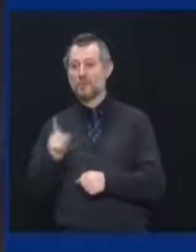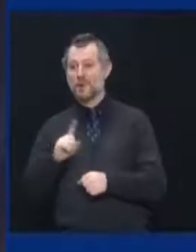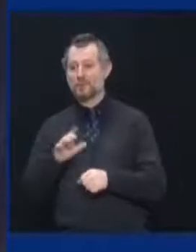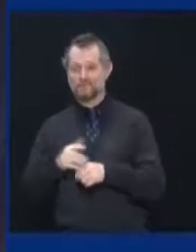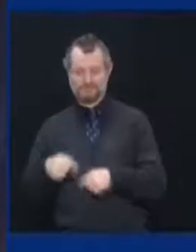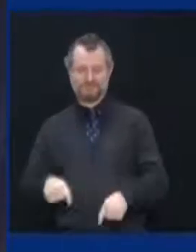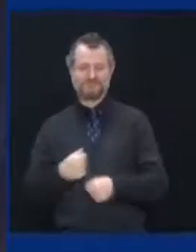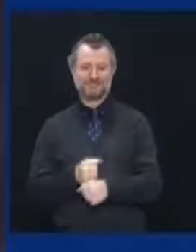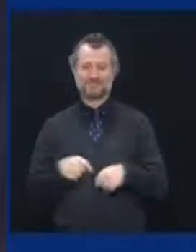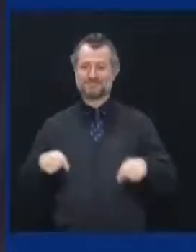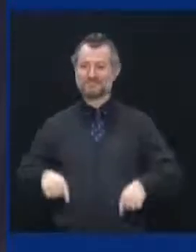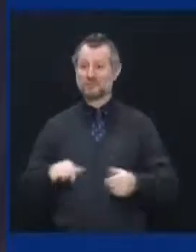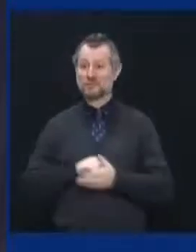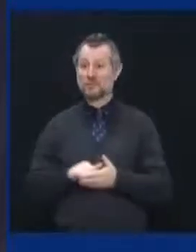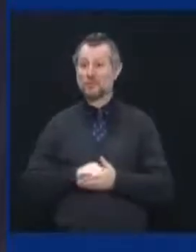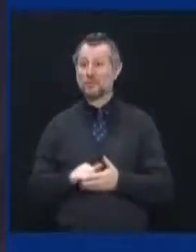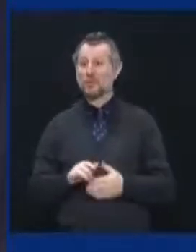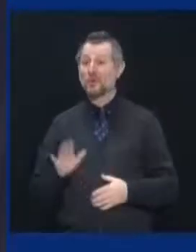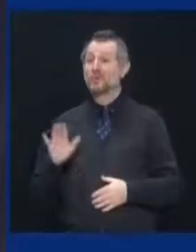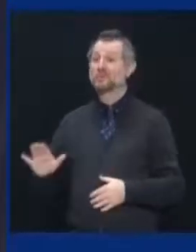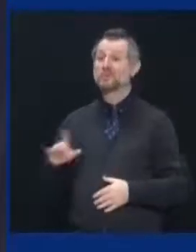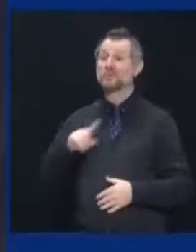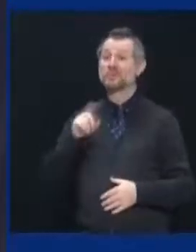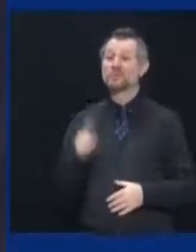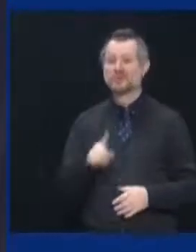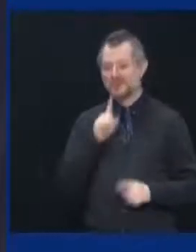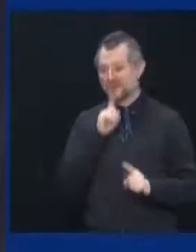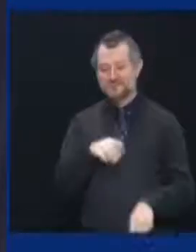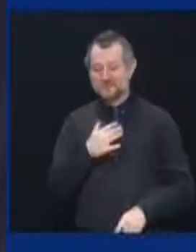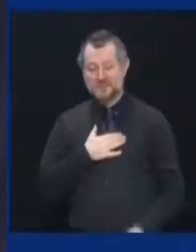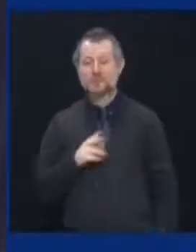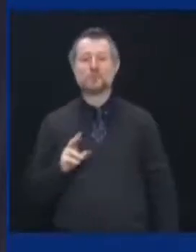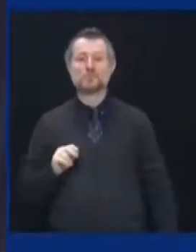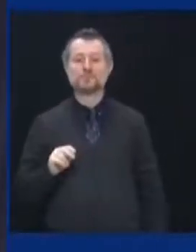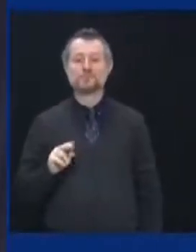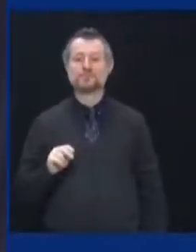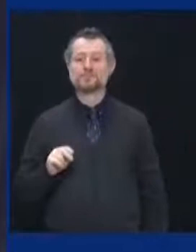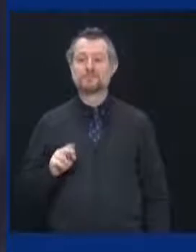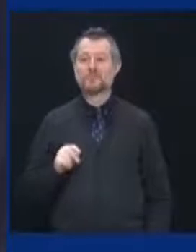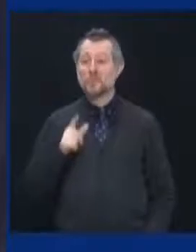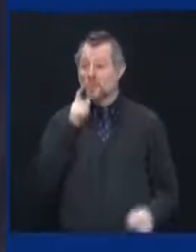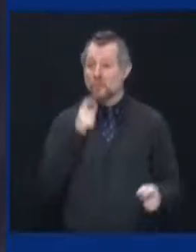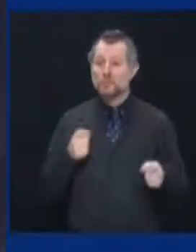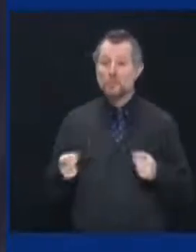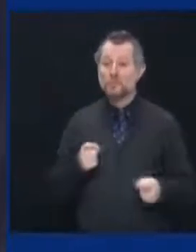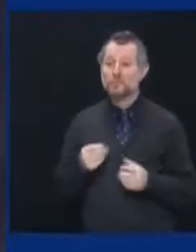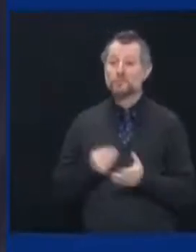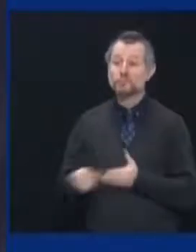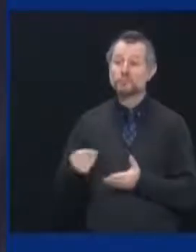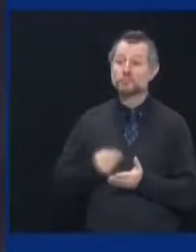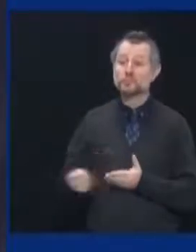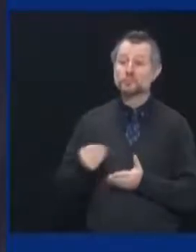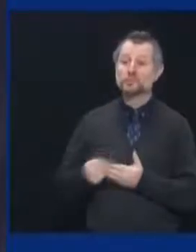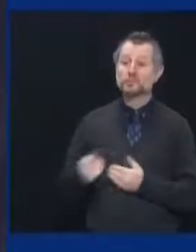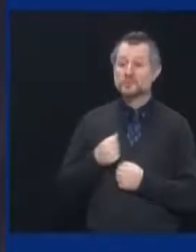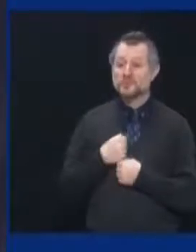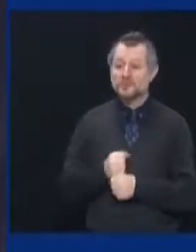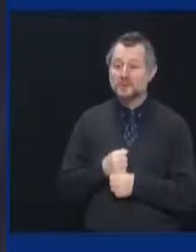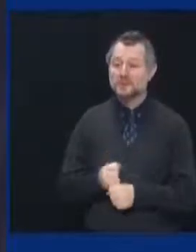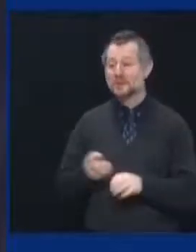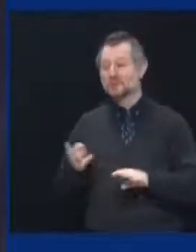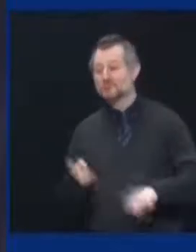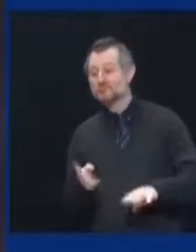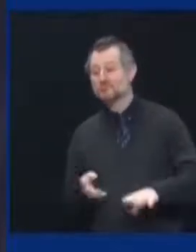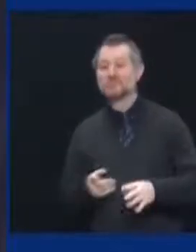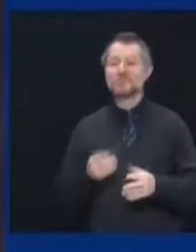no. The federal government controls all the purchasing, all the production, and all